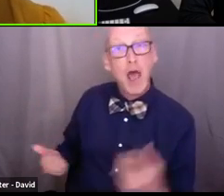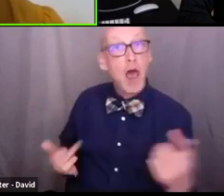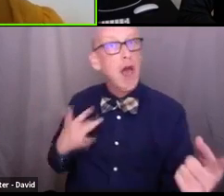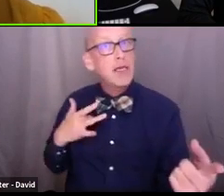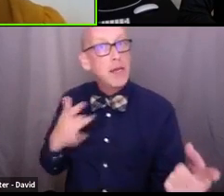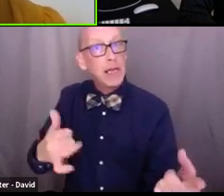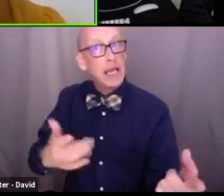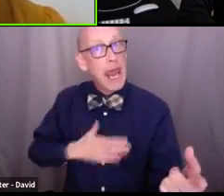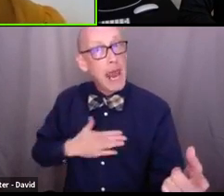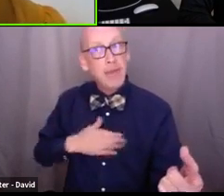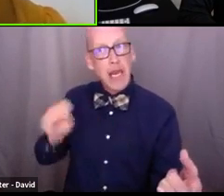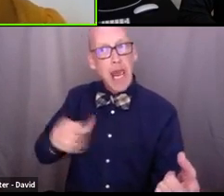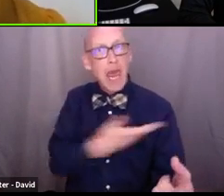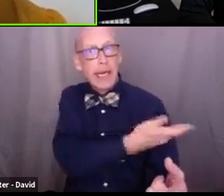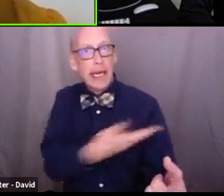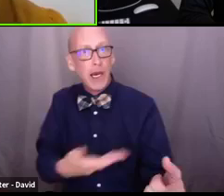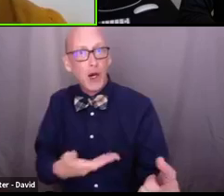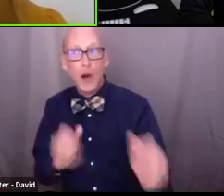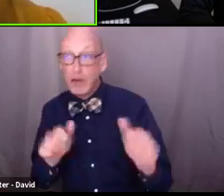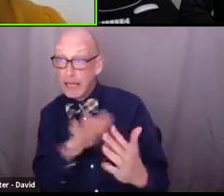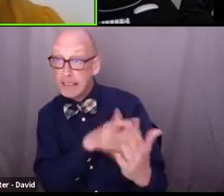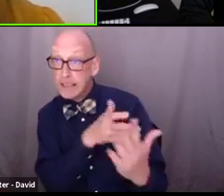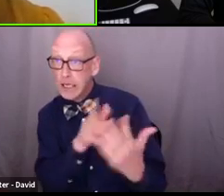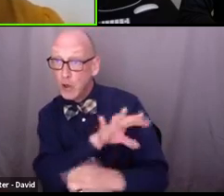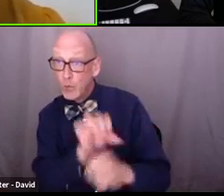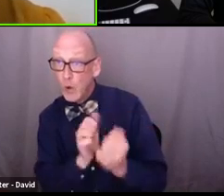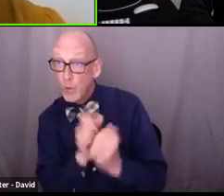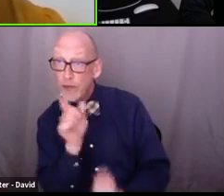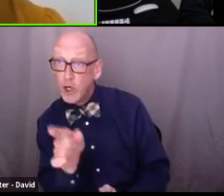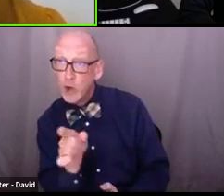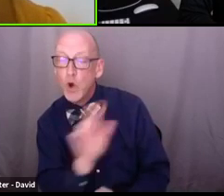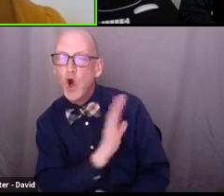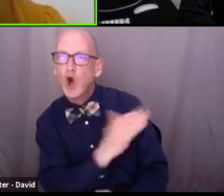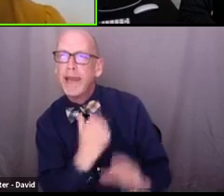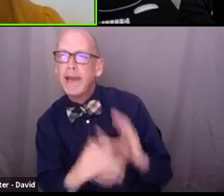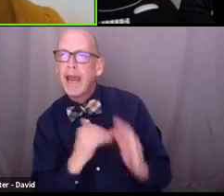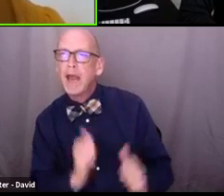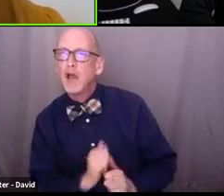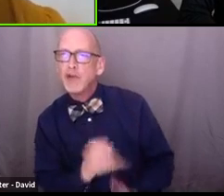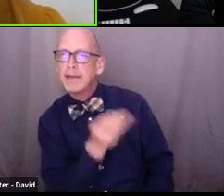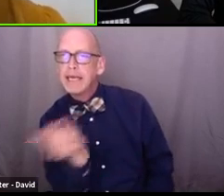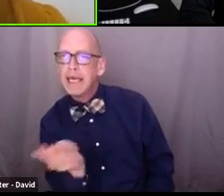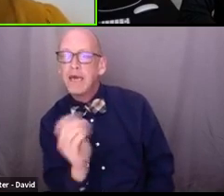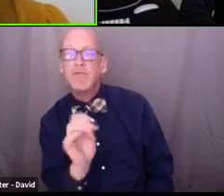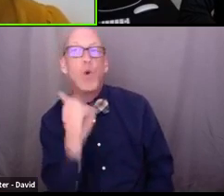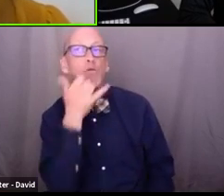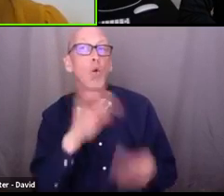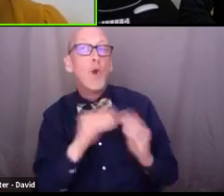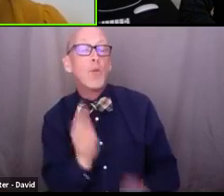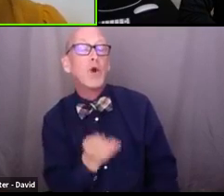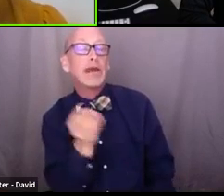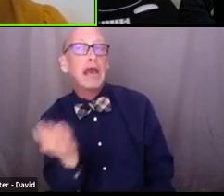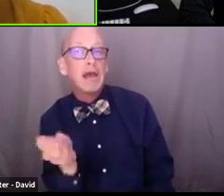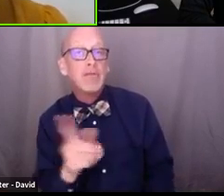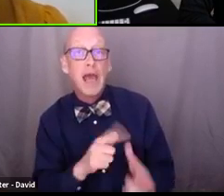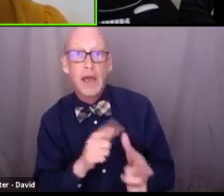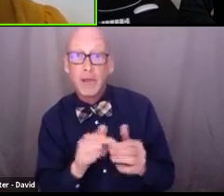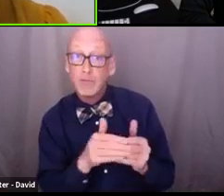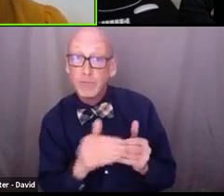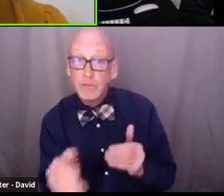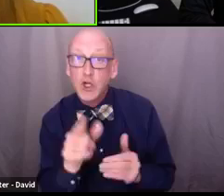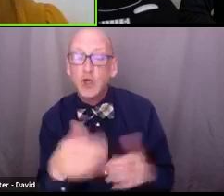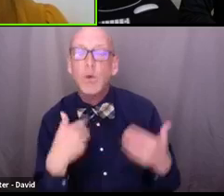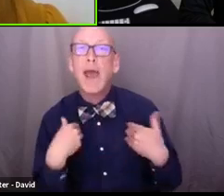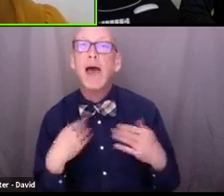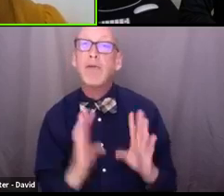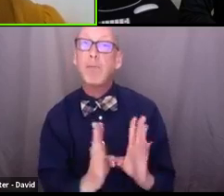Yeah, they're right here. Or can I schedule an appointment with you? I'll give you her email address or his phone number. And then from there, you have a meeting